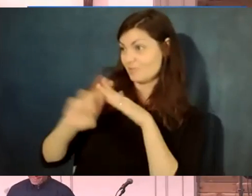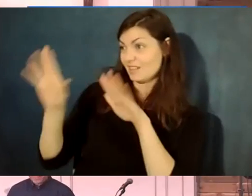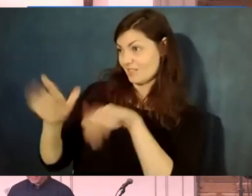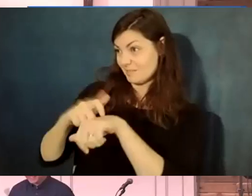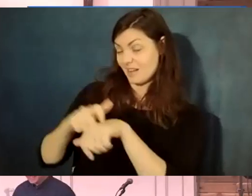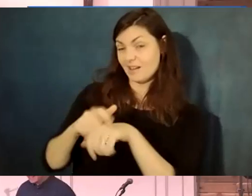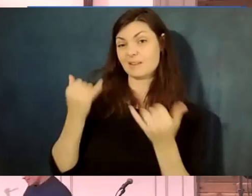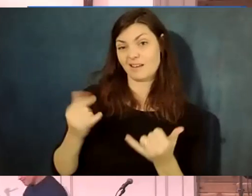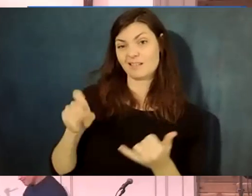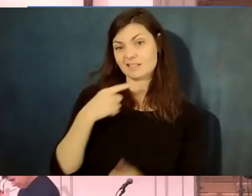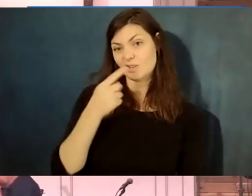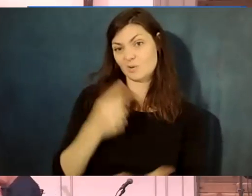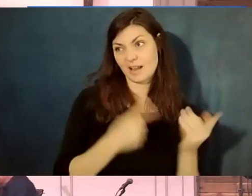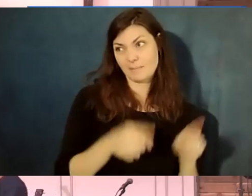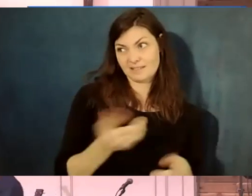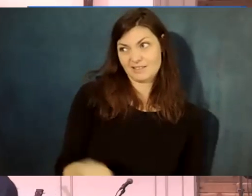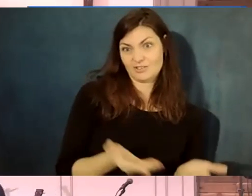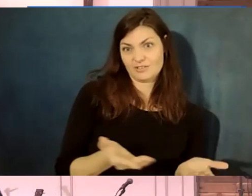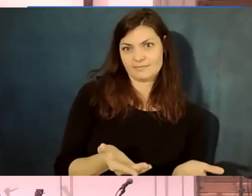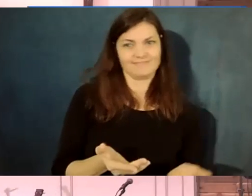Yeah, I'm not going to tell that story.